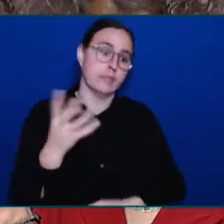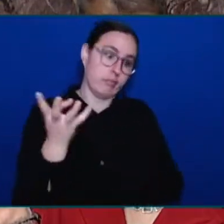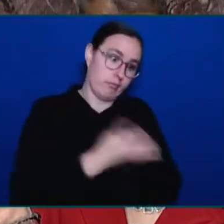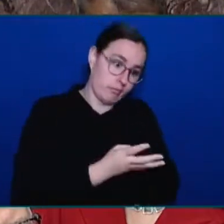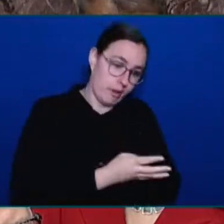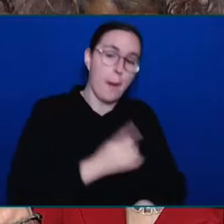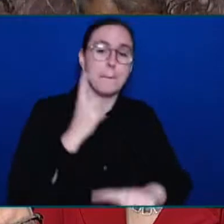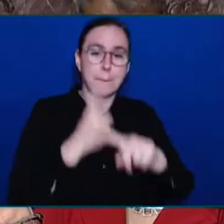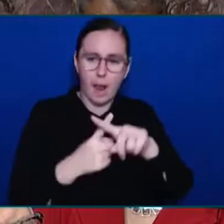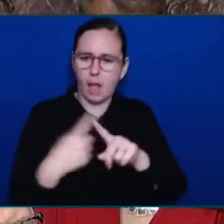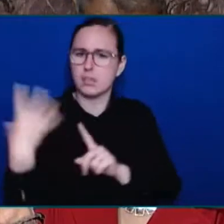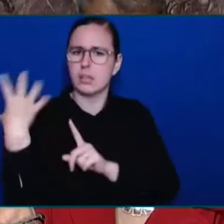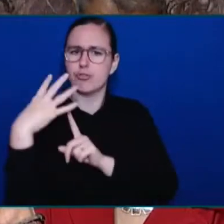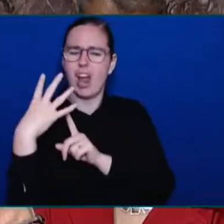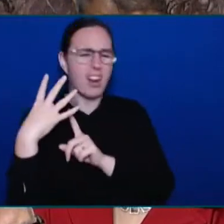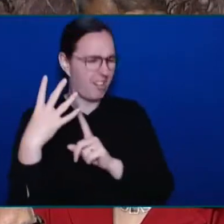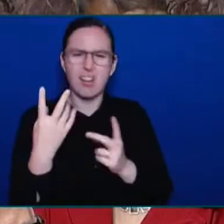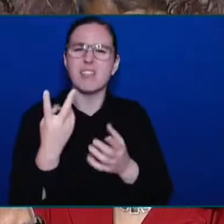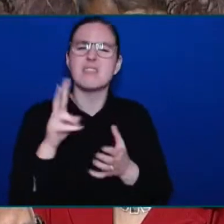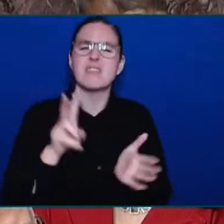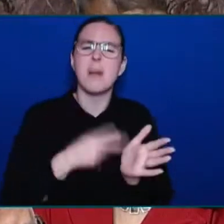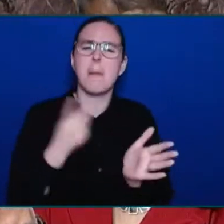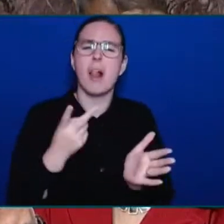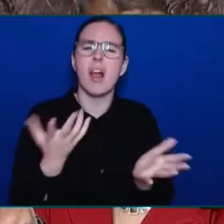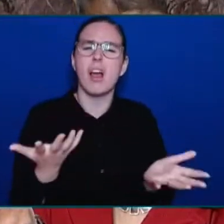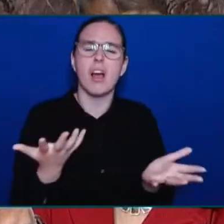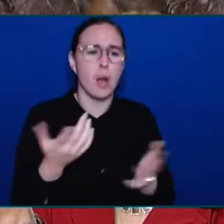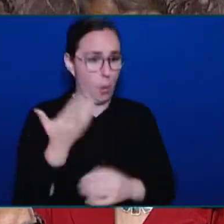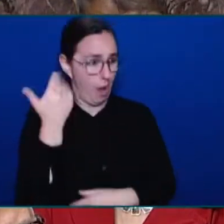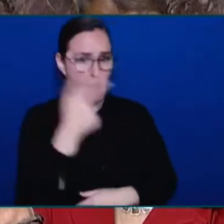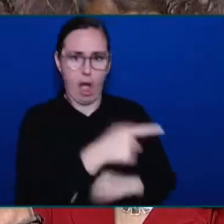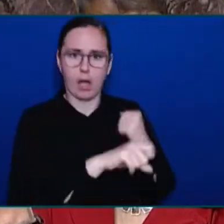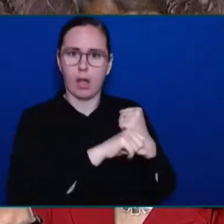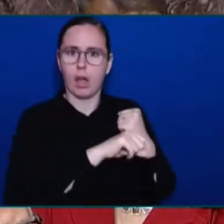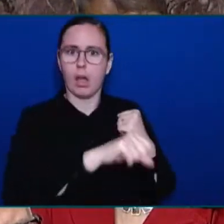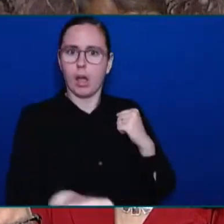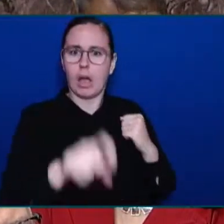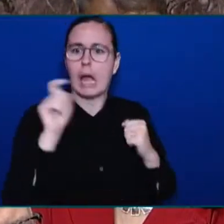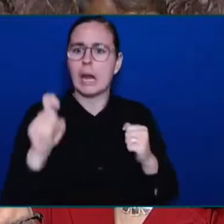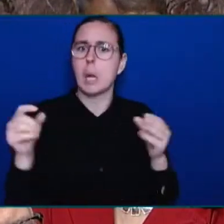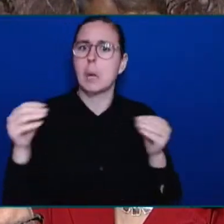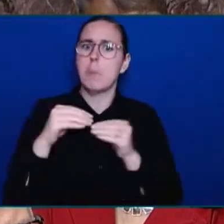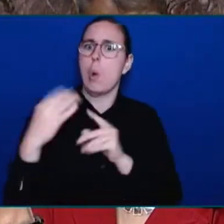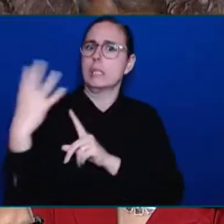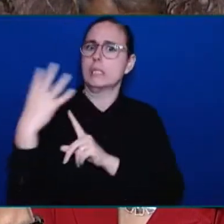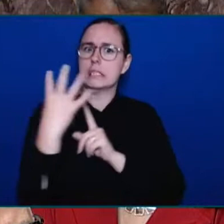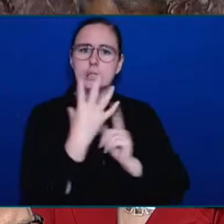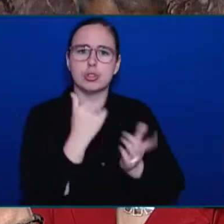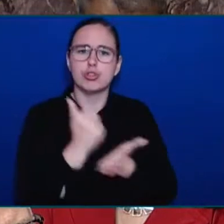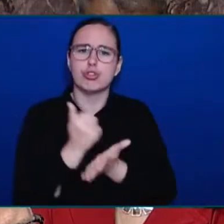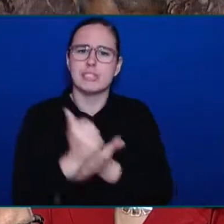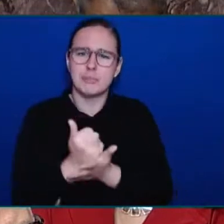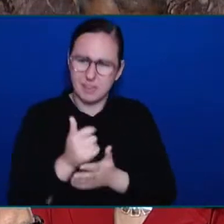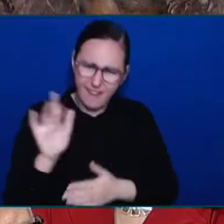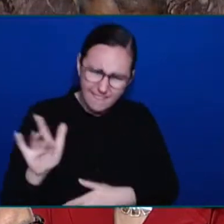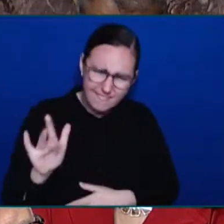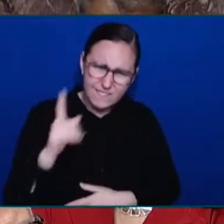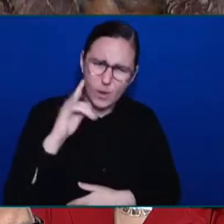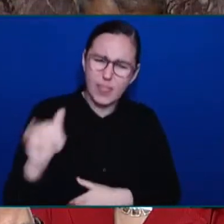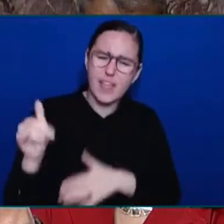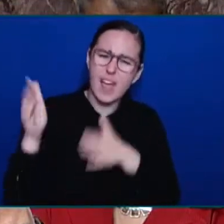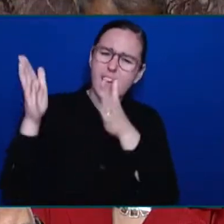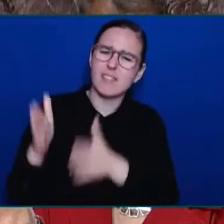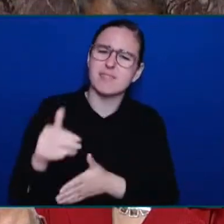crumbling healthcare system that this minister continues to refuse to acknowledge. British